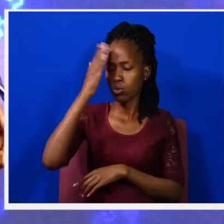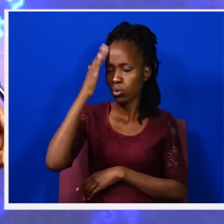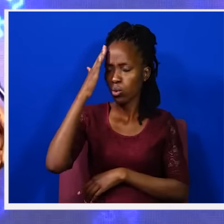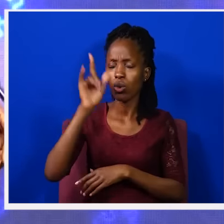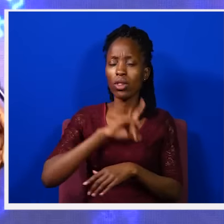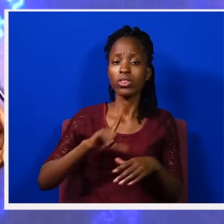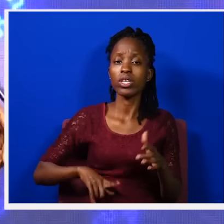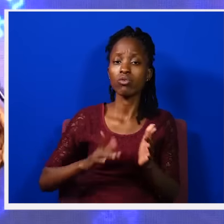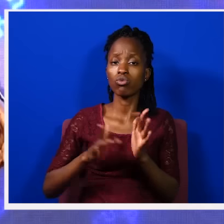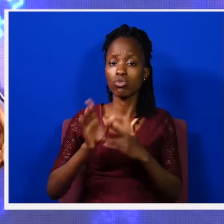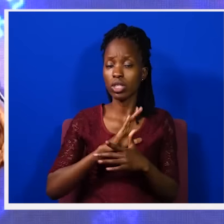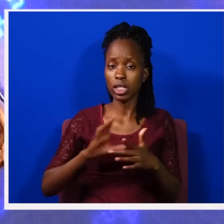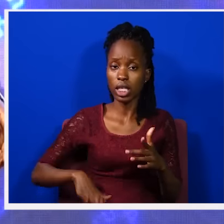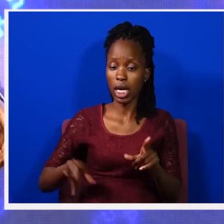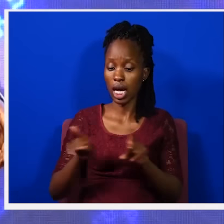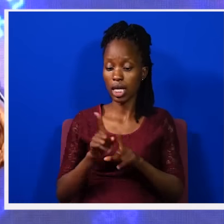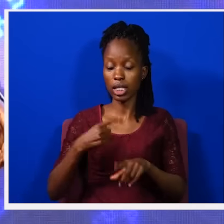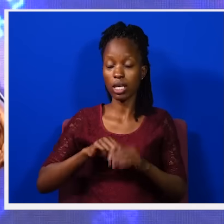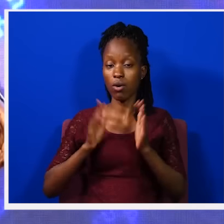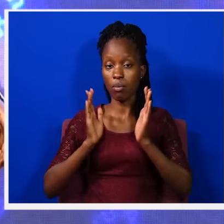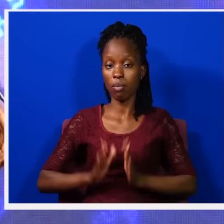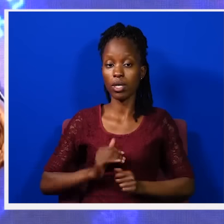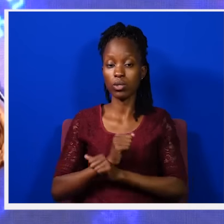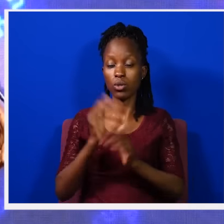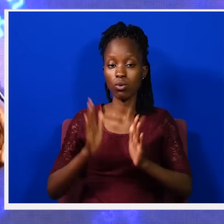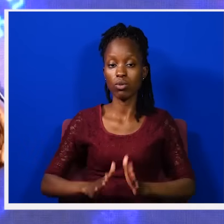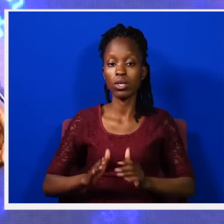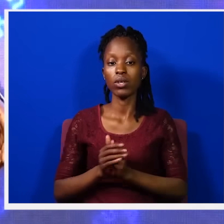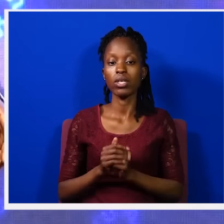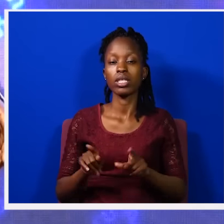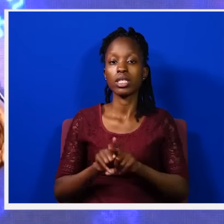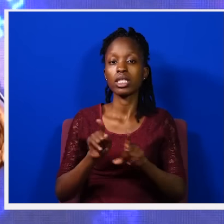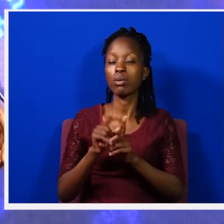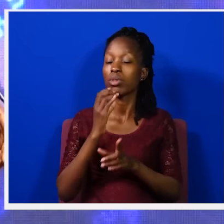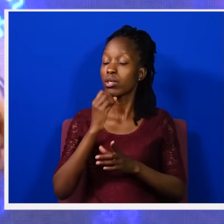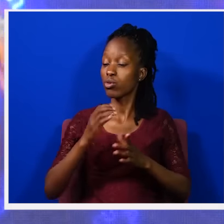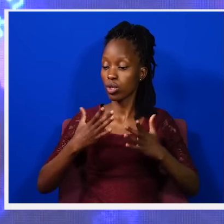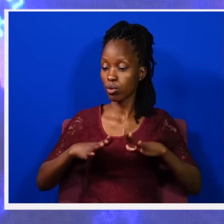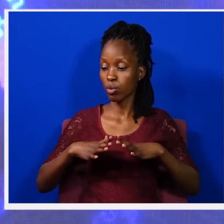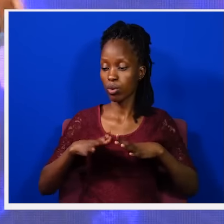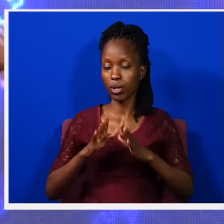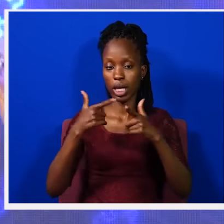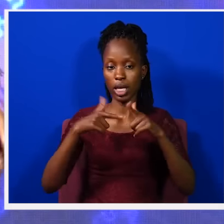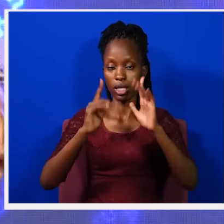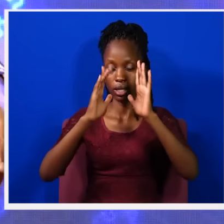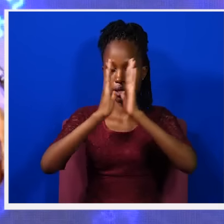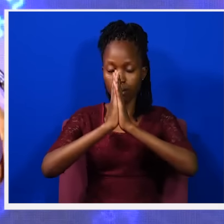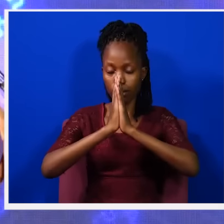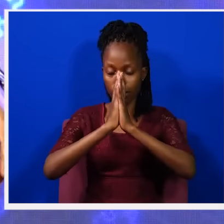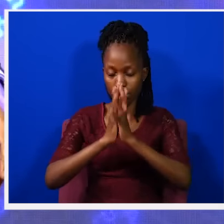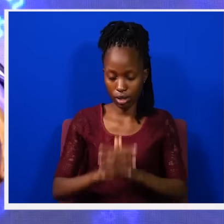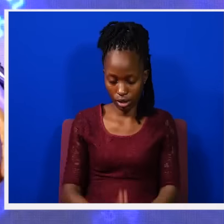Lord Jesus Christ as our personal Savior, including the Jewish people. Let's bow for a word of